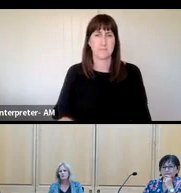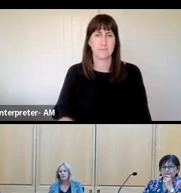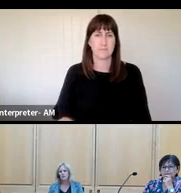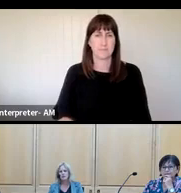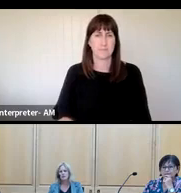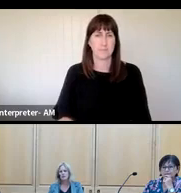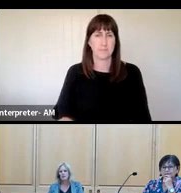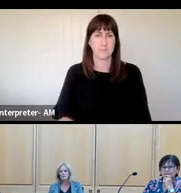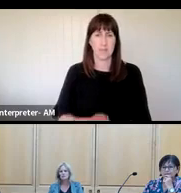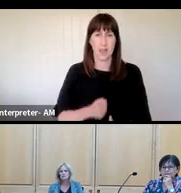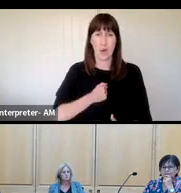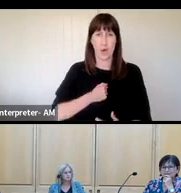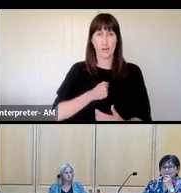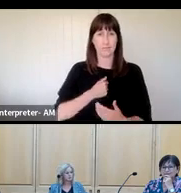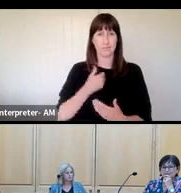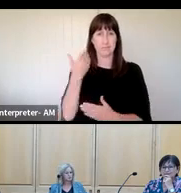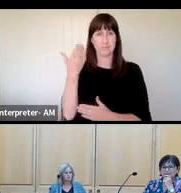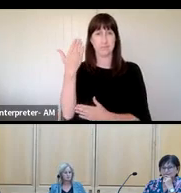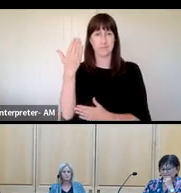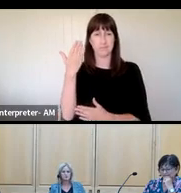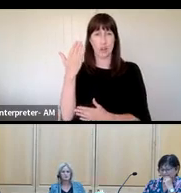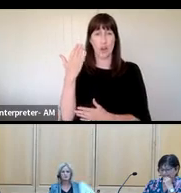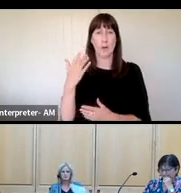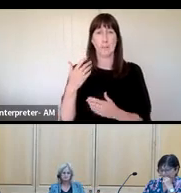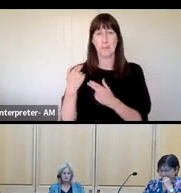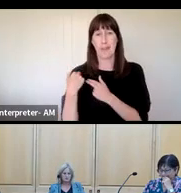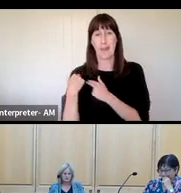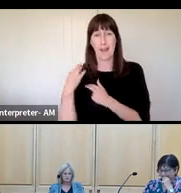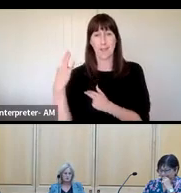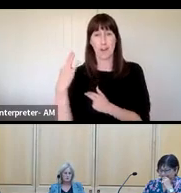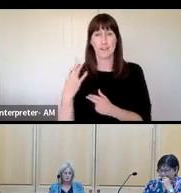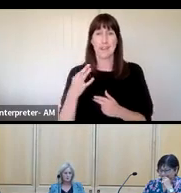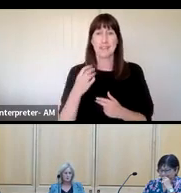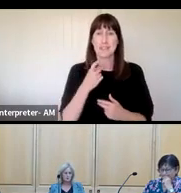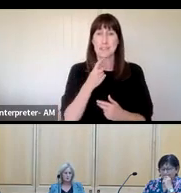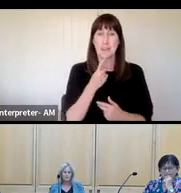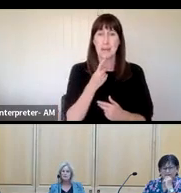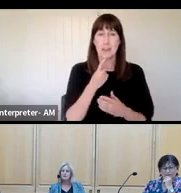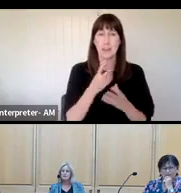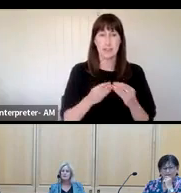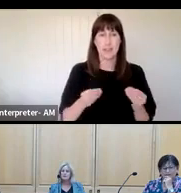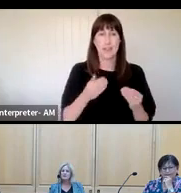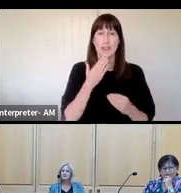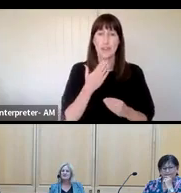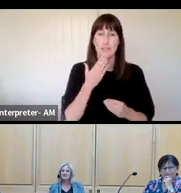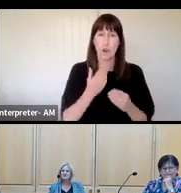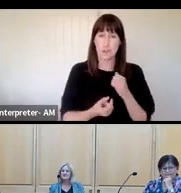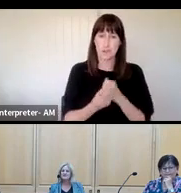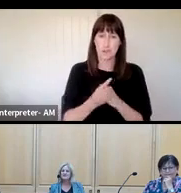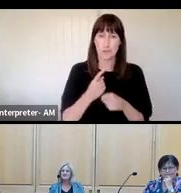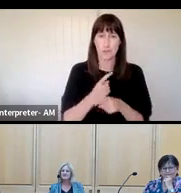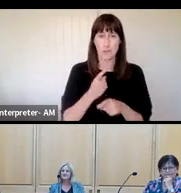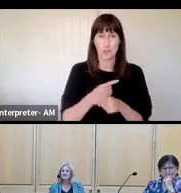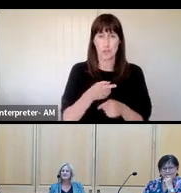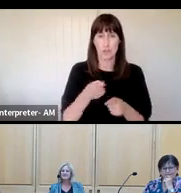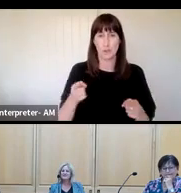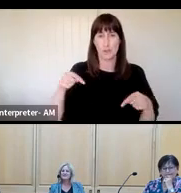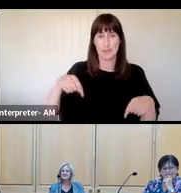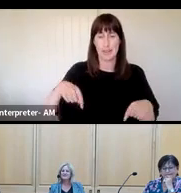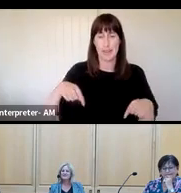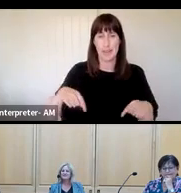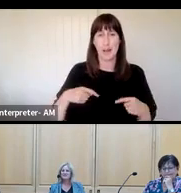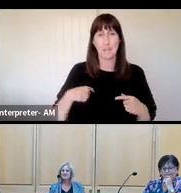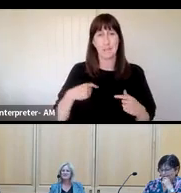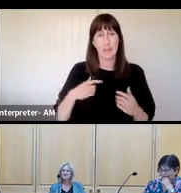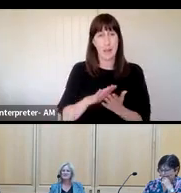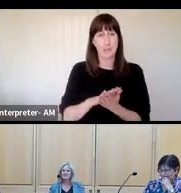That's our oral submissions on behalf of Simply Resolution. Thank you for the opportunity to speak today with you, and I'm